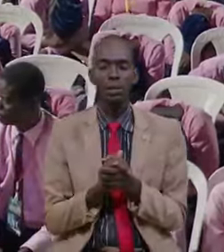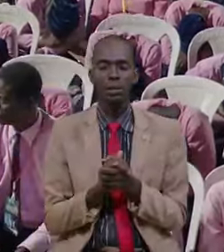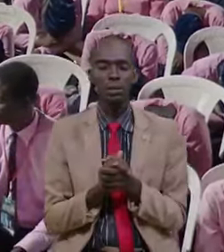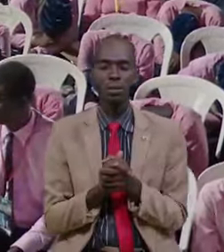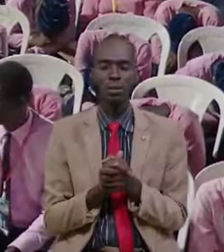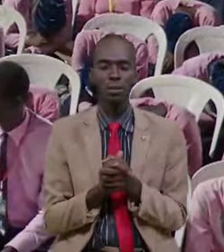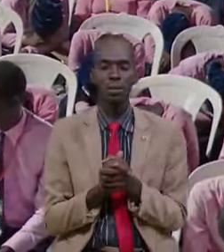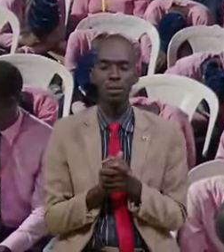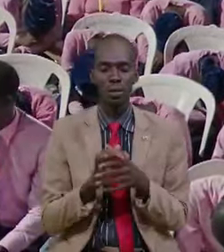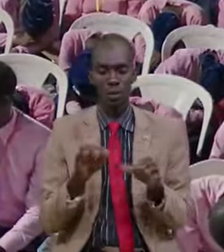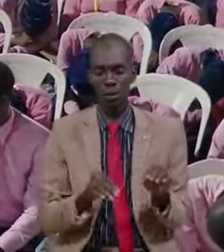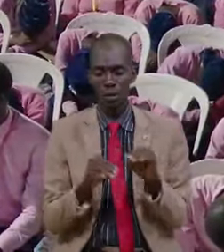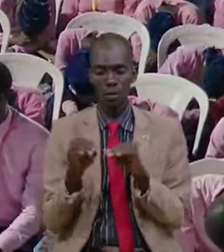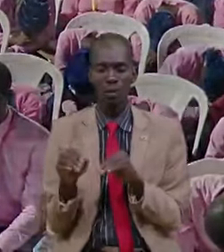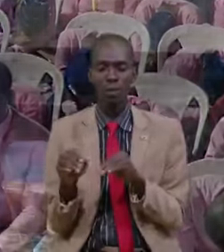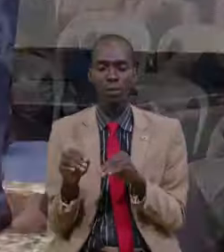Set